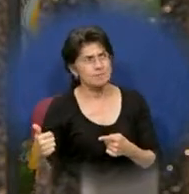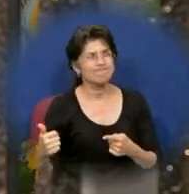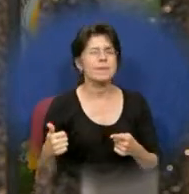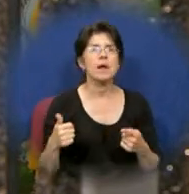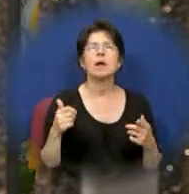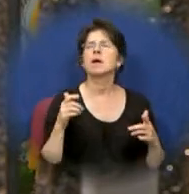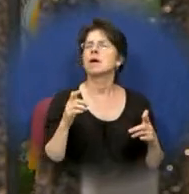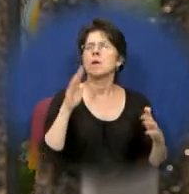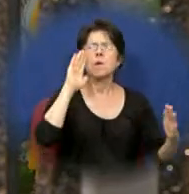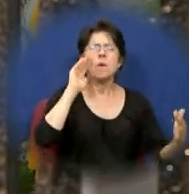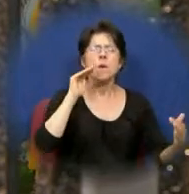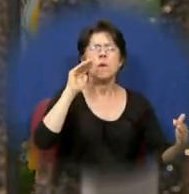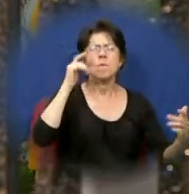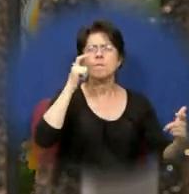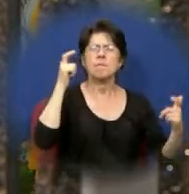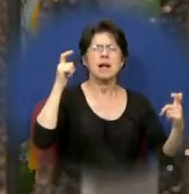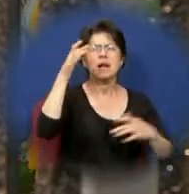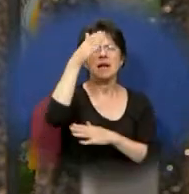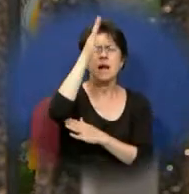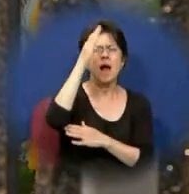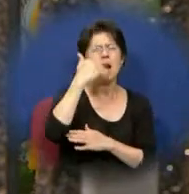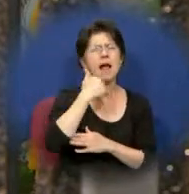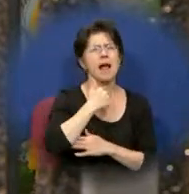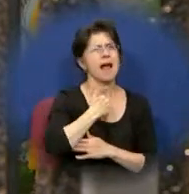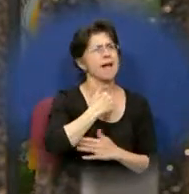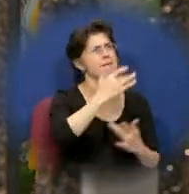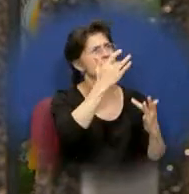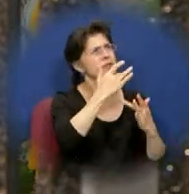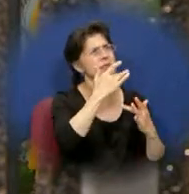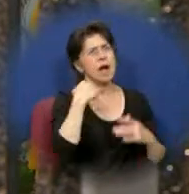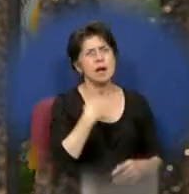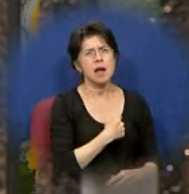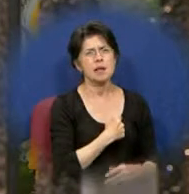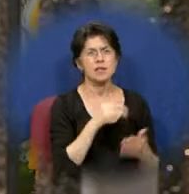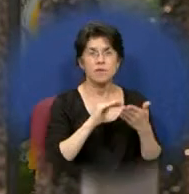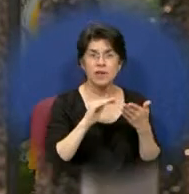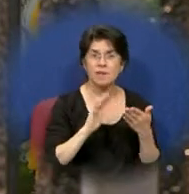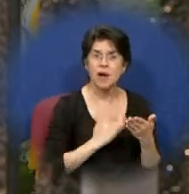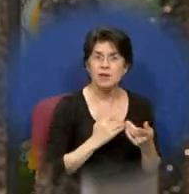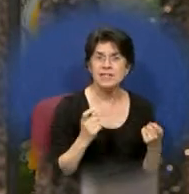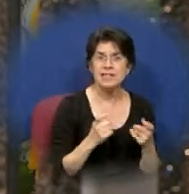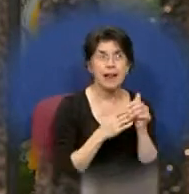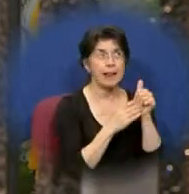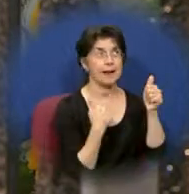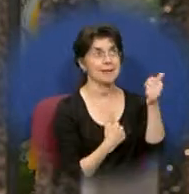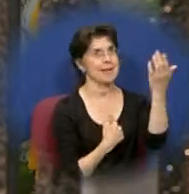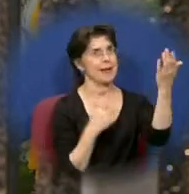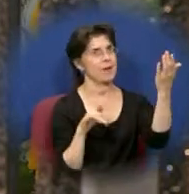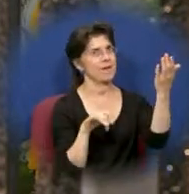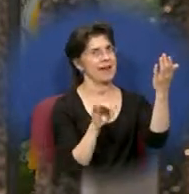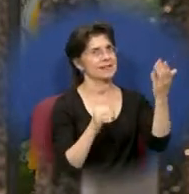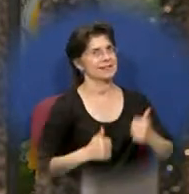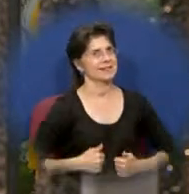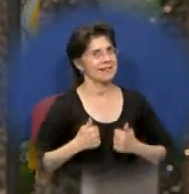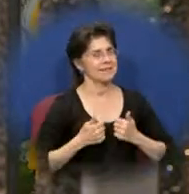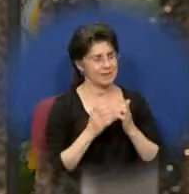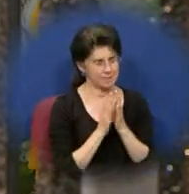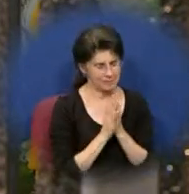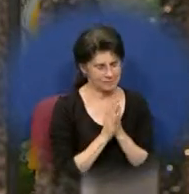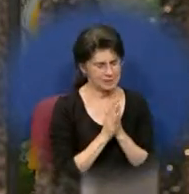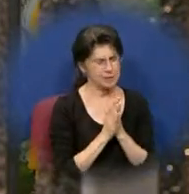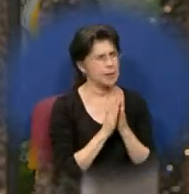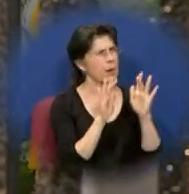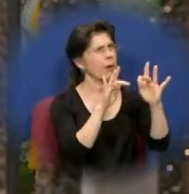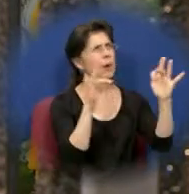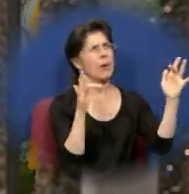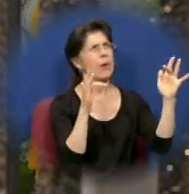have mercy on us, forgive us from our sins, and bring us to life everlasting. Amen. Glory to God in the highest, and on earth